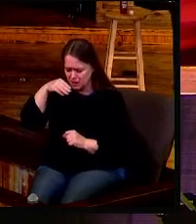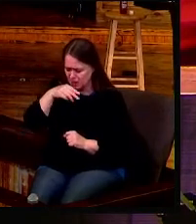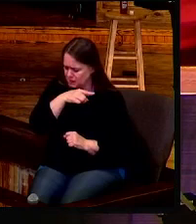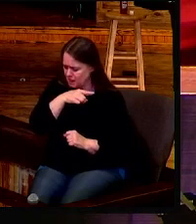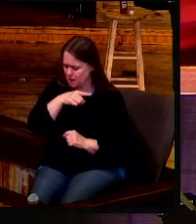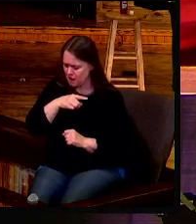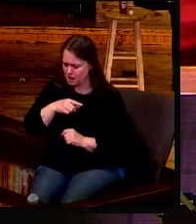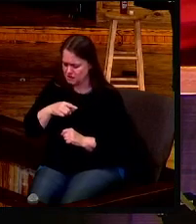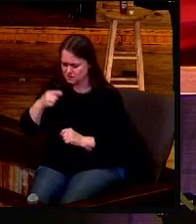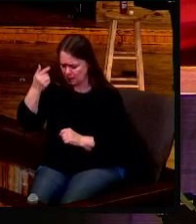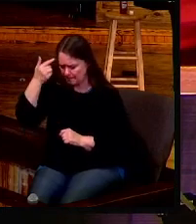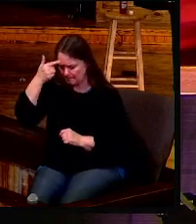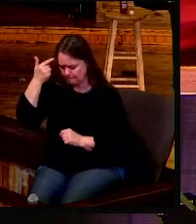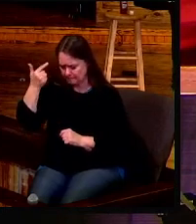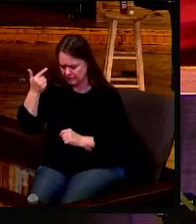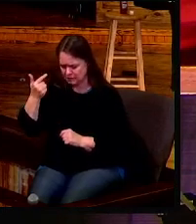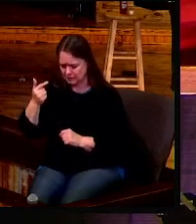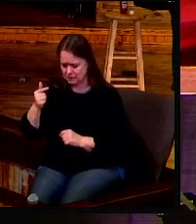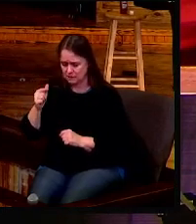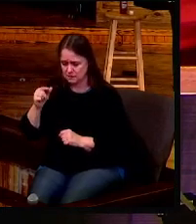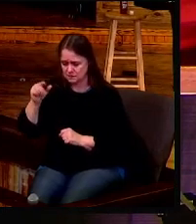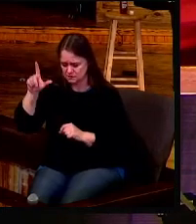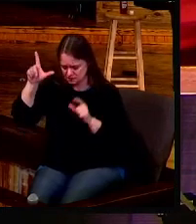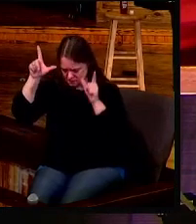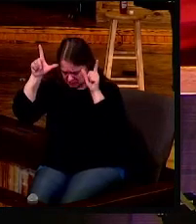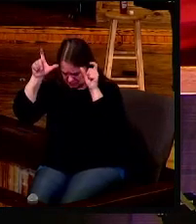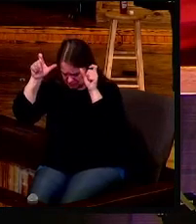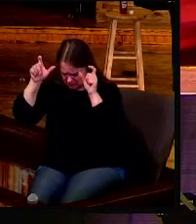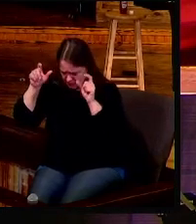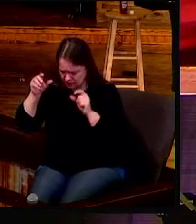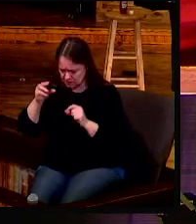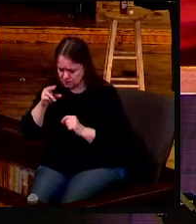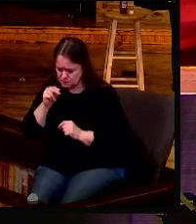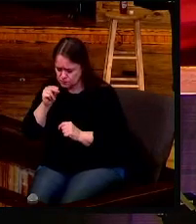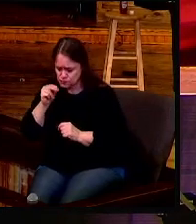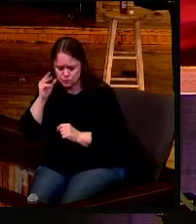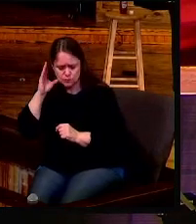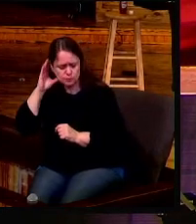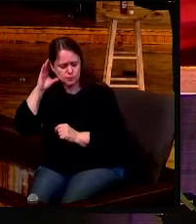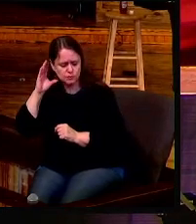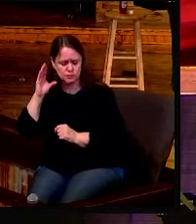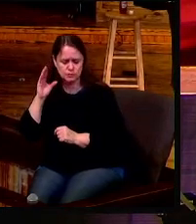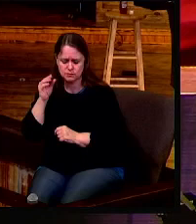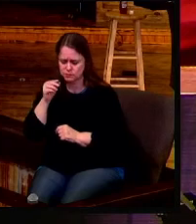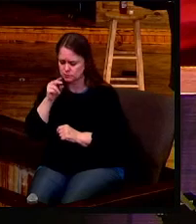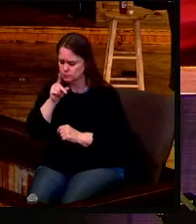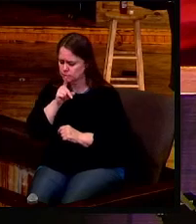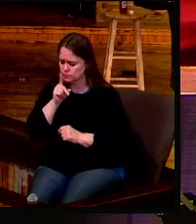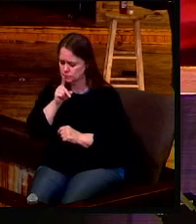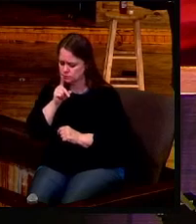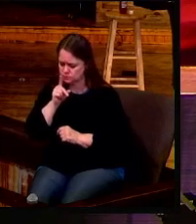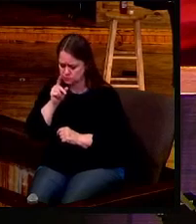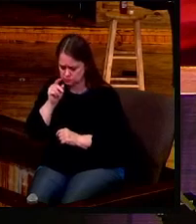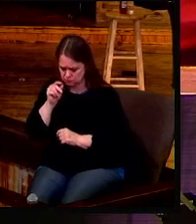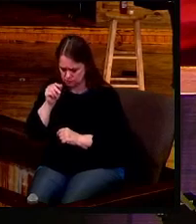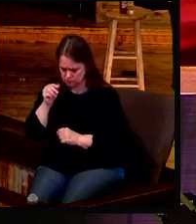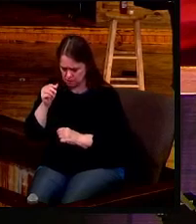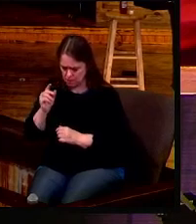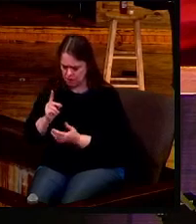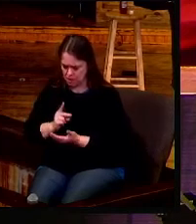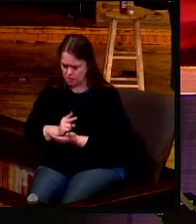because he's right there beside you trying to whisper into your ear also. The difference is the Holy Spirit is inside you.